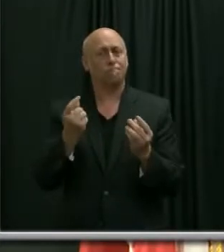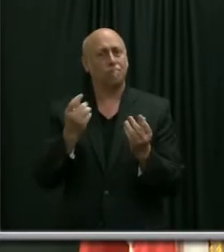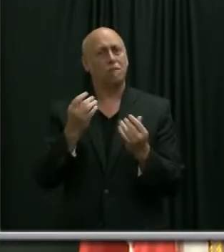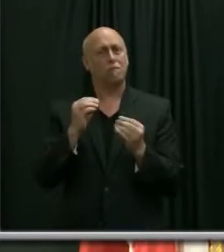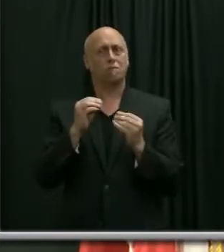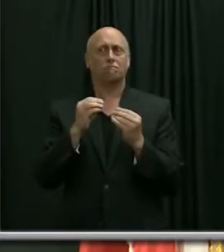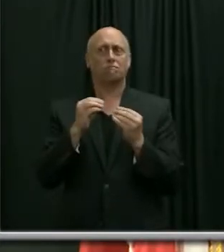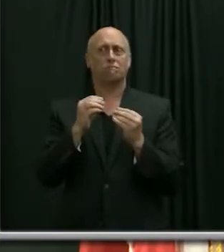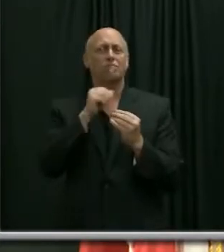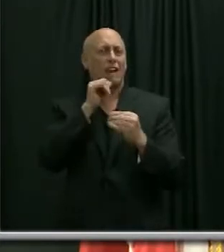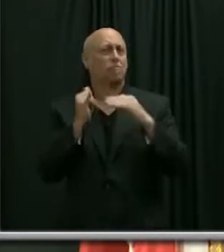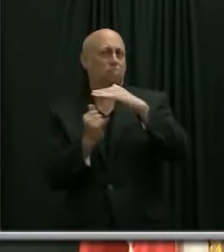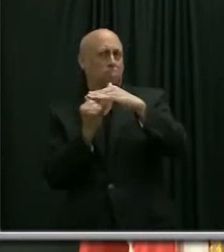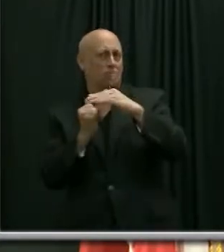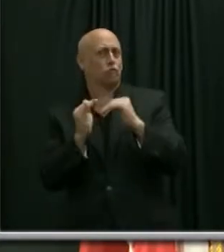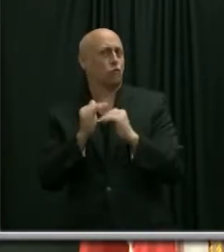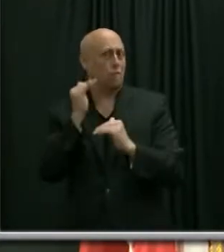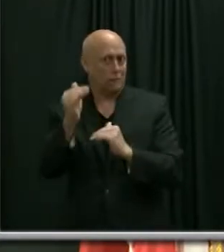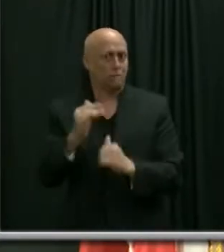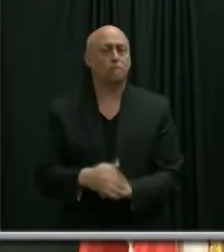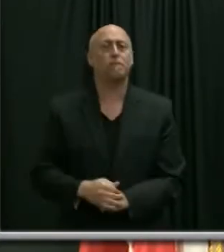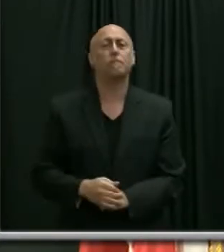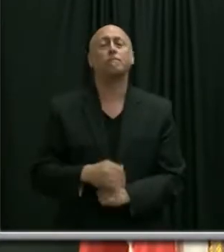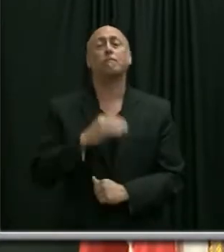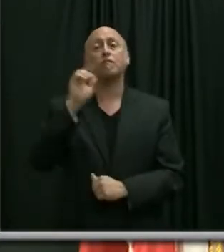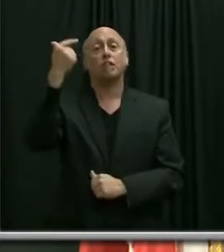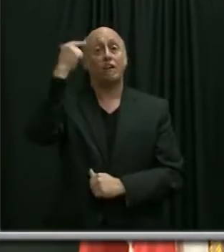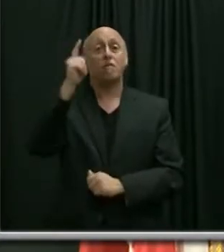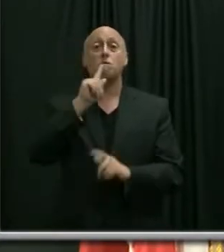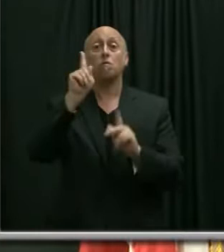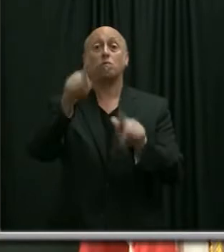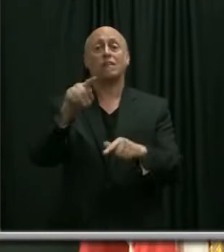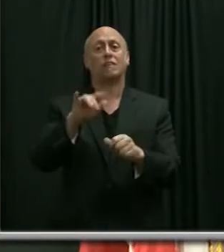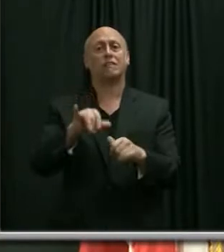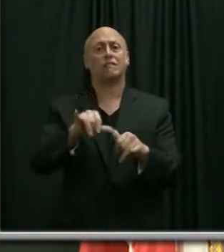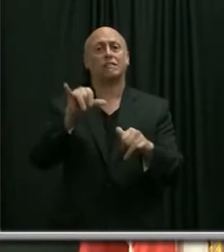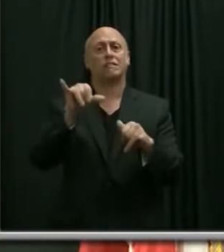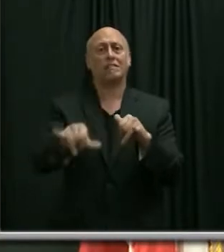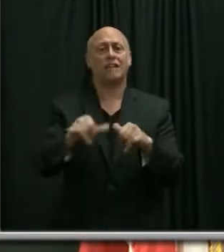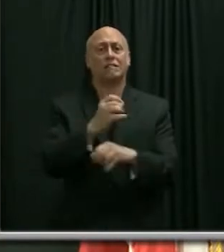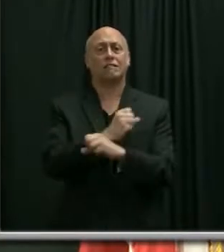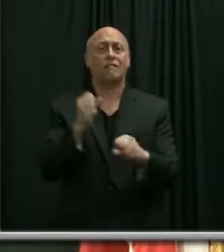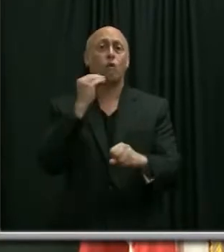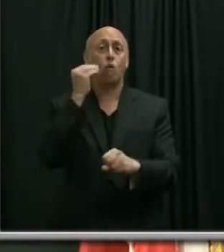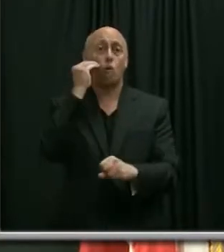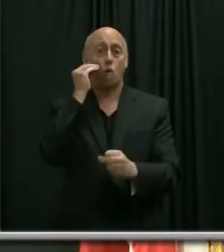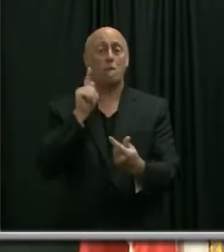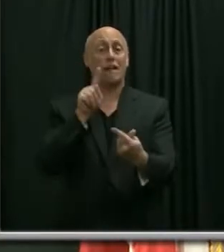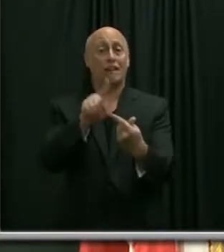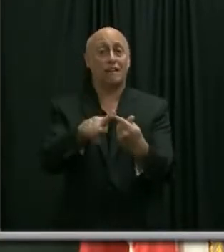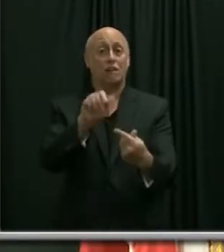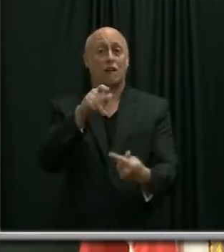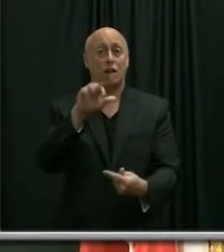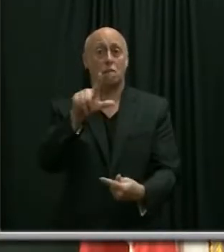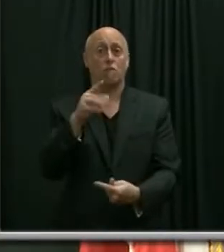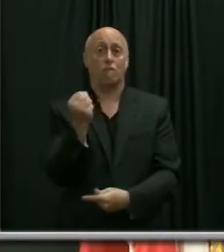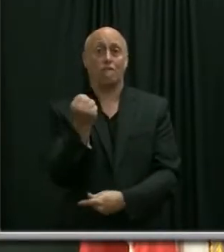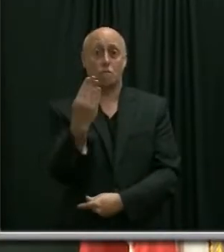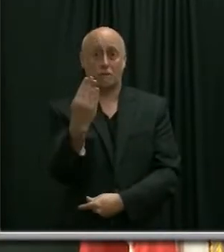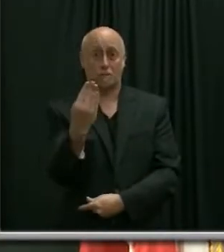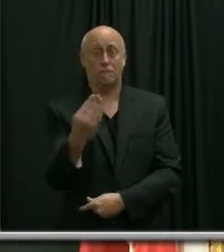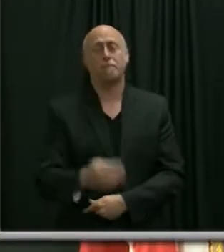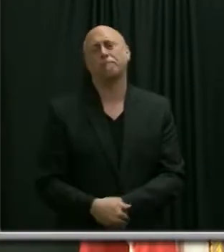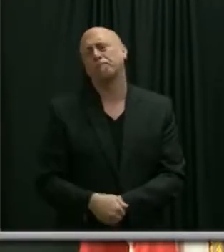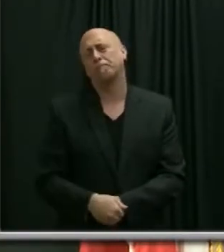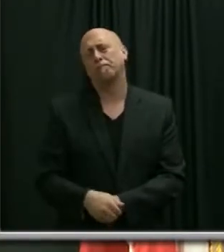Yesterday, Governor Lee issued a safer at home order for the state of Tennessee until April 14th. The